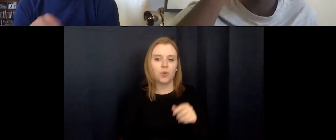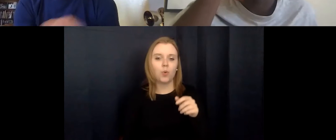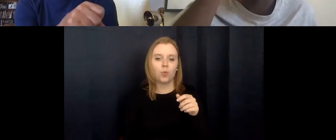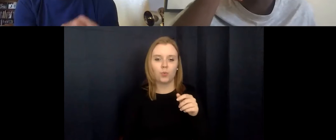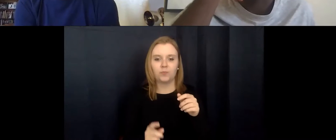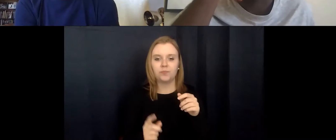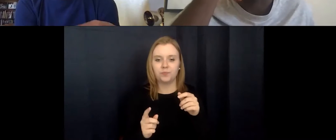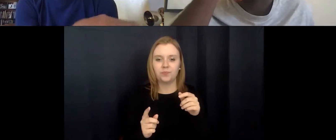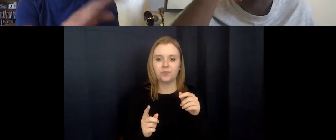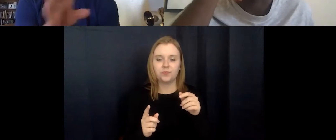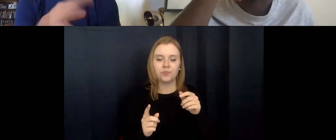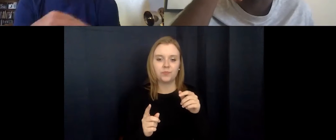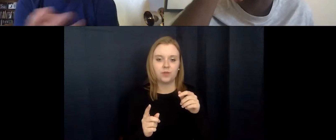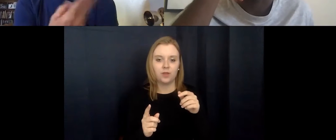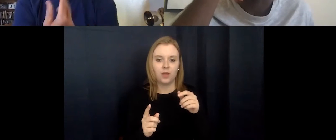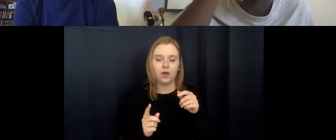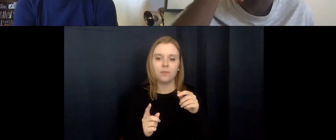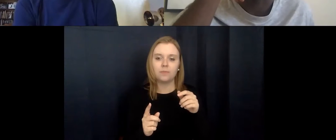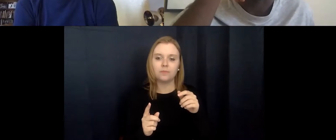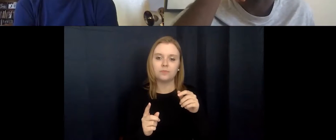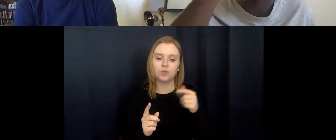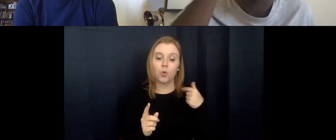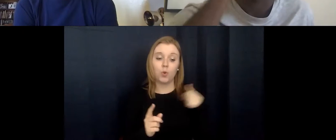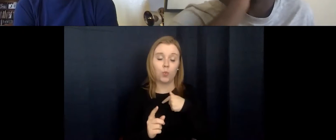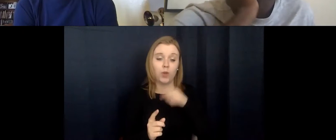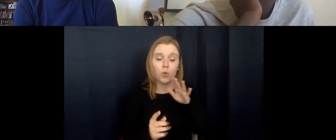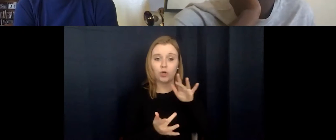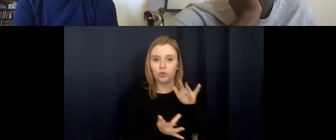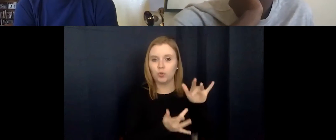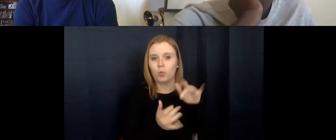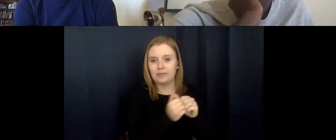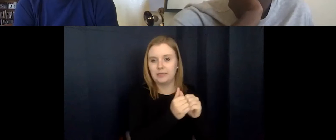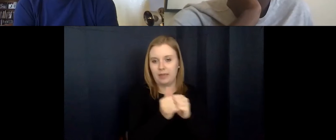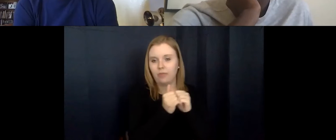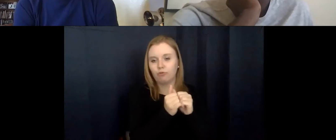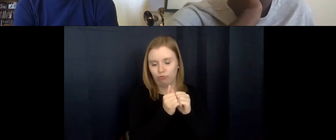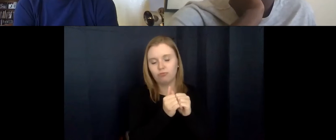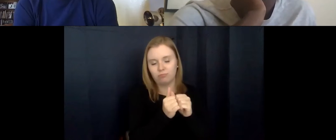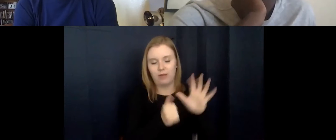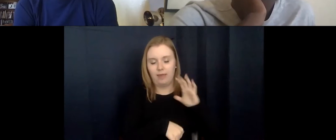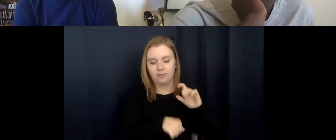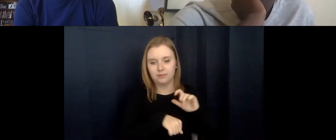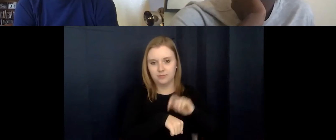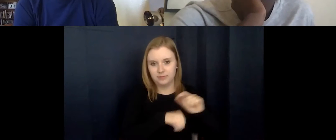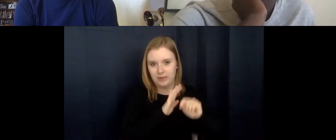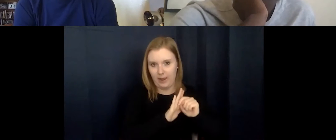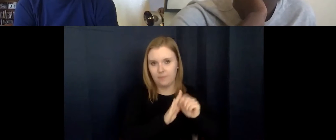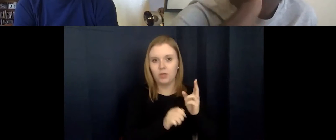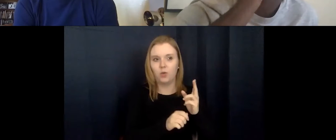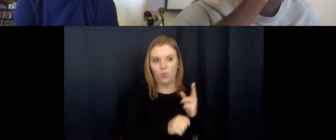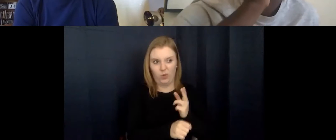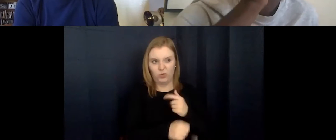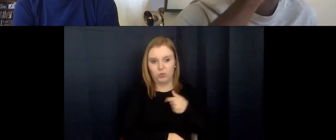or we would go somewhere together. We were touring together at the time when I was also using a cane at that